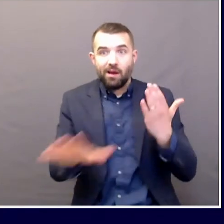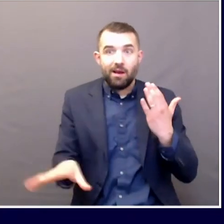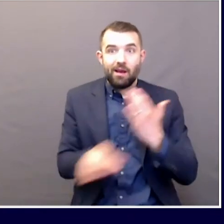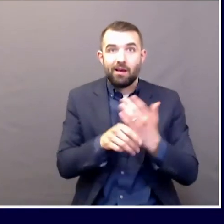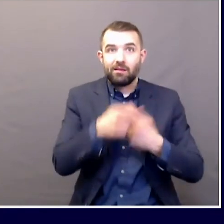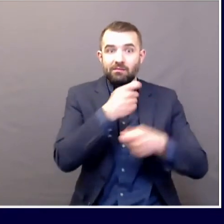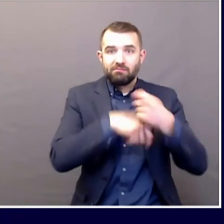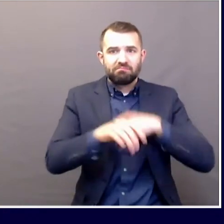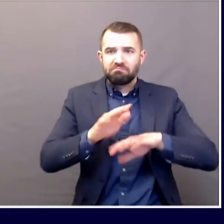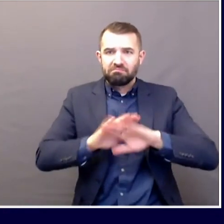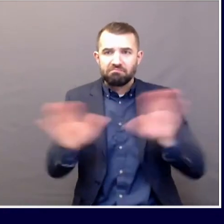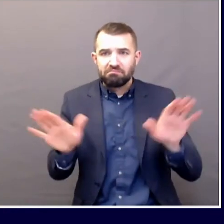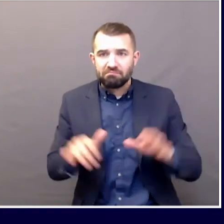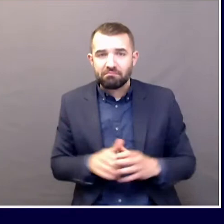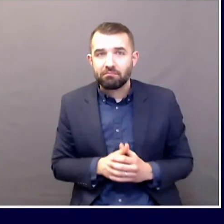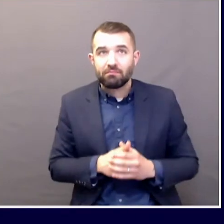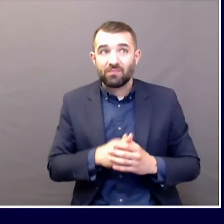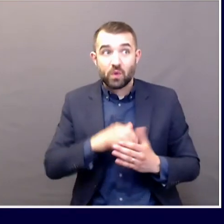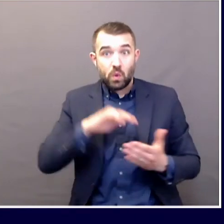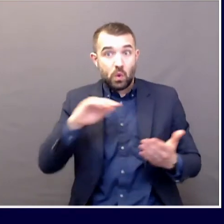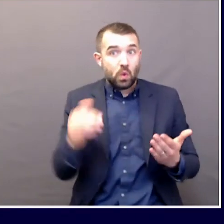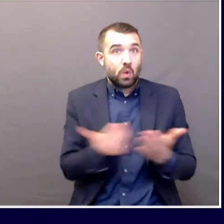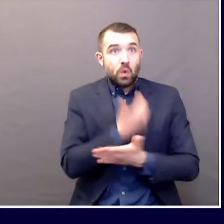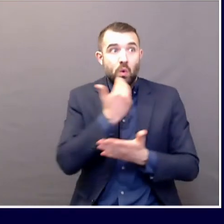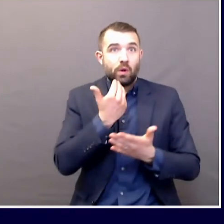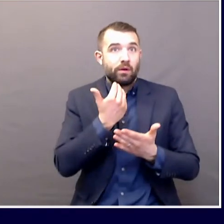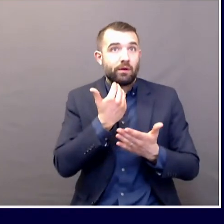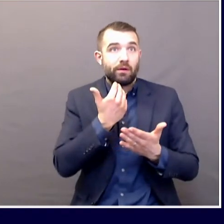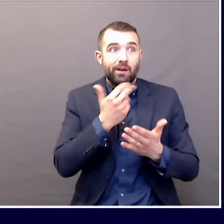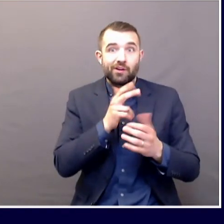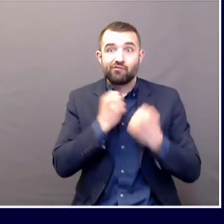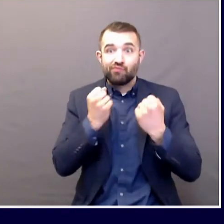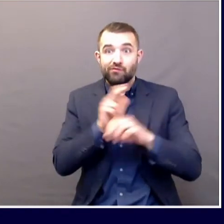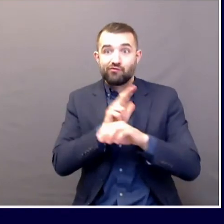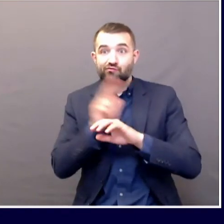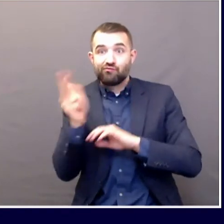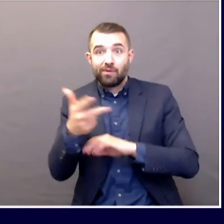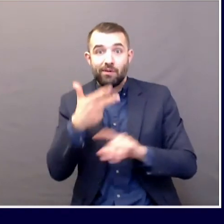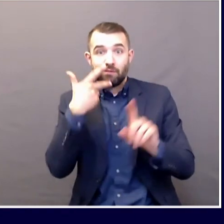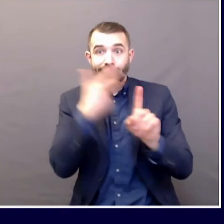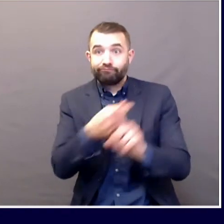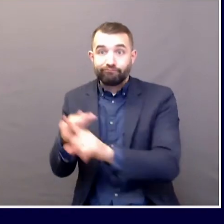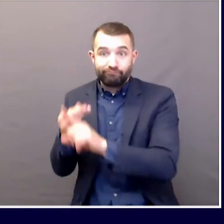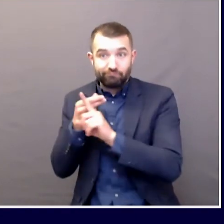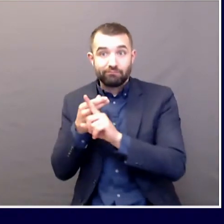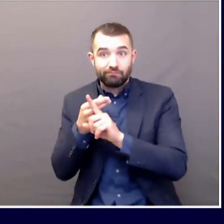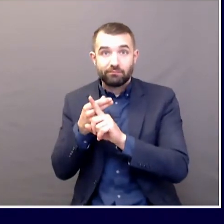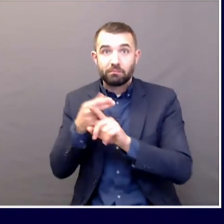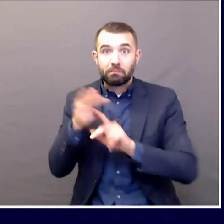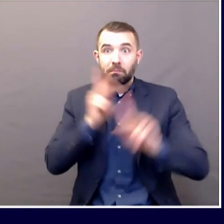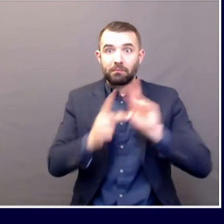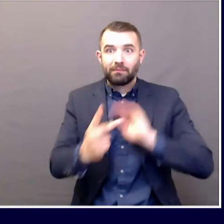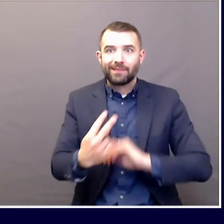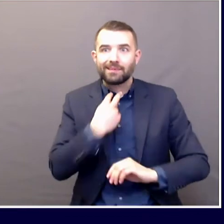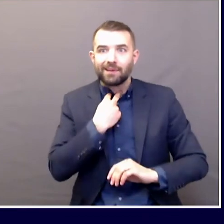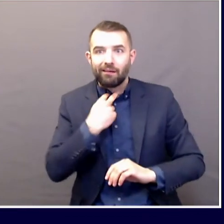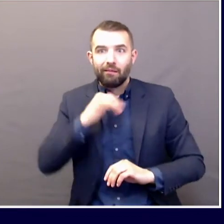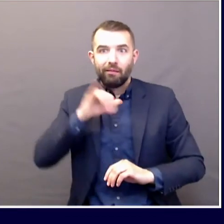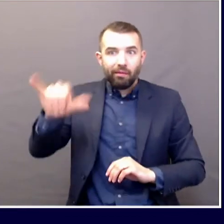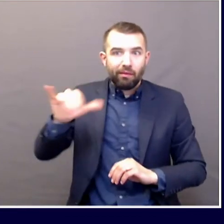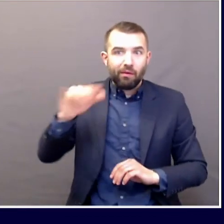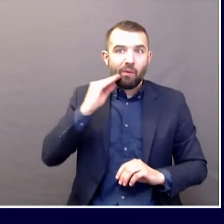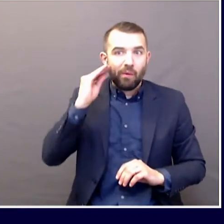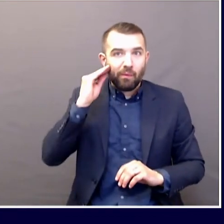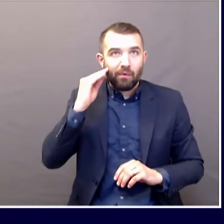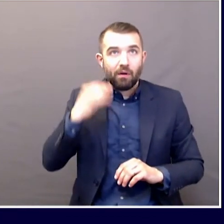them vaccine, whether it's a drive-through or whether it's better ways to reach homebound Mainers, things of that nature. So the availability